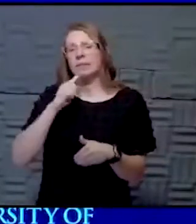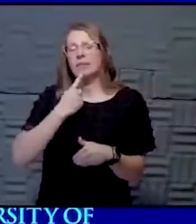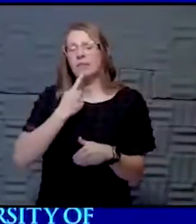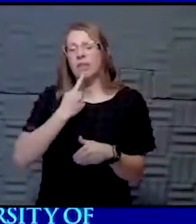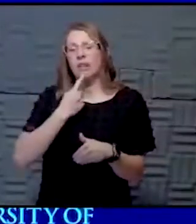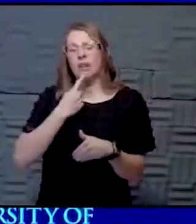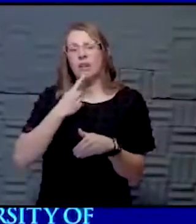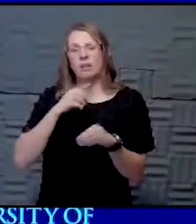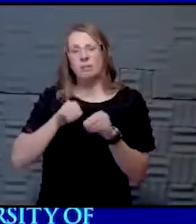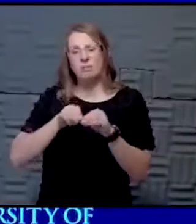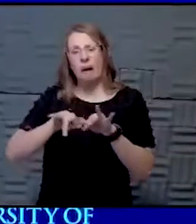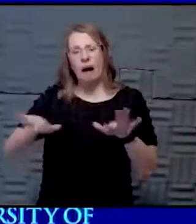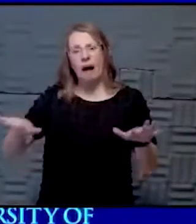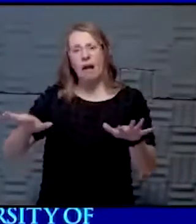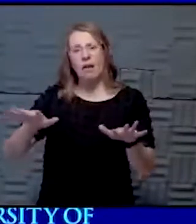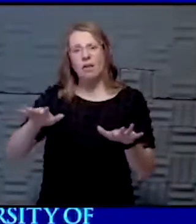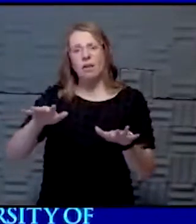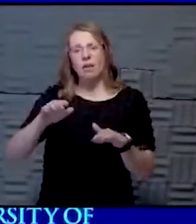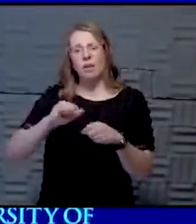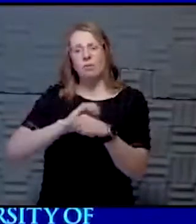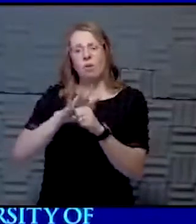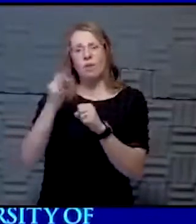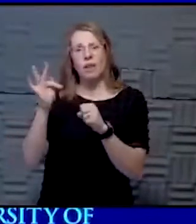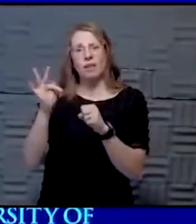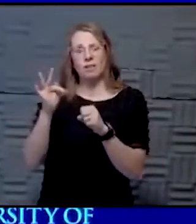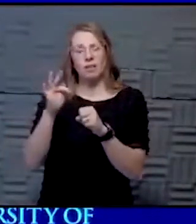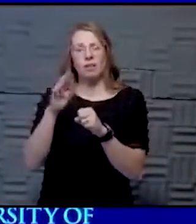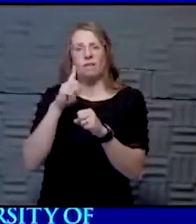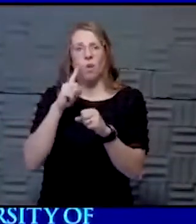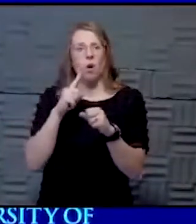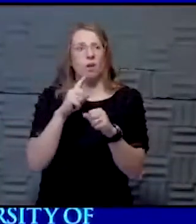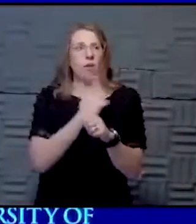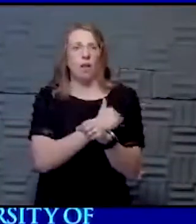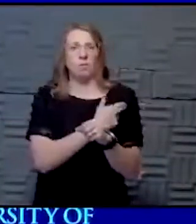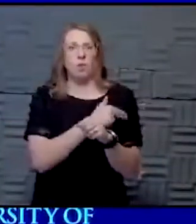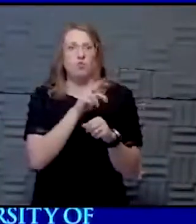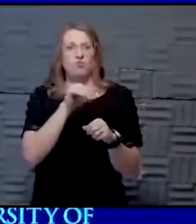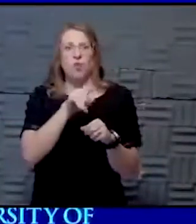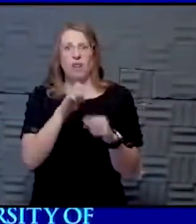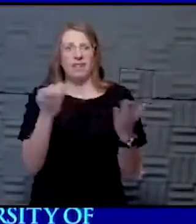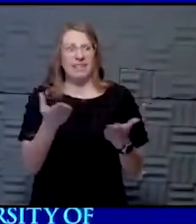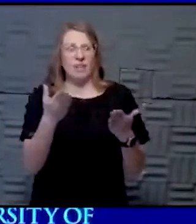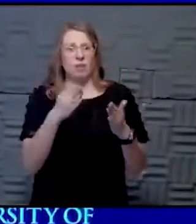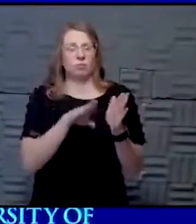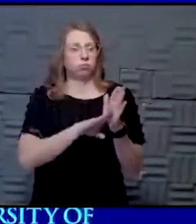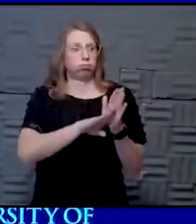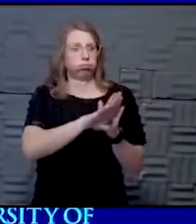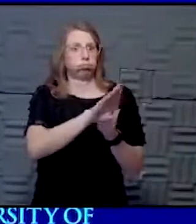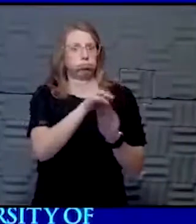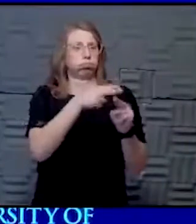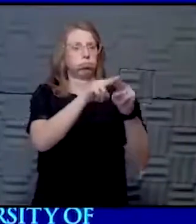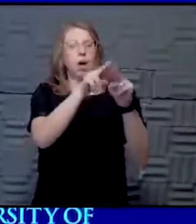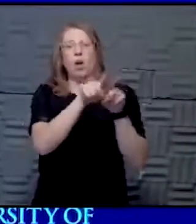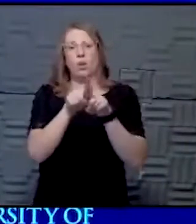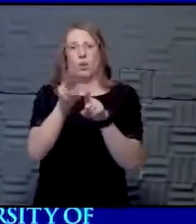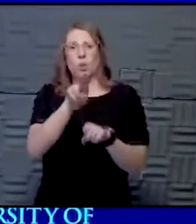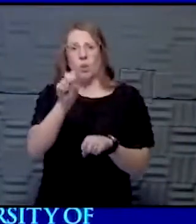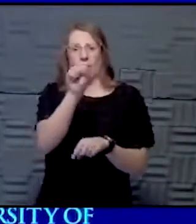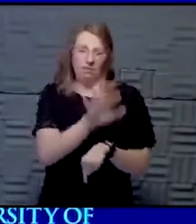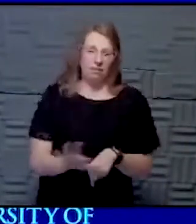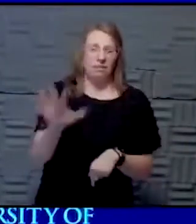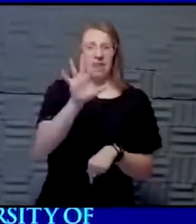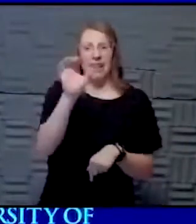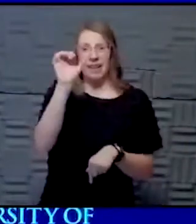widespread community transmission of COVID-19 to hospitalization rates here and in other parts of the United States, and now it's in